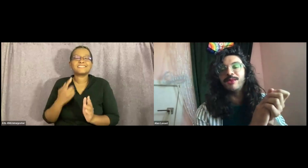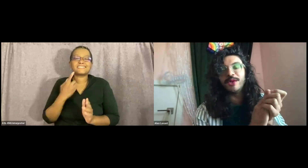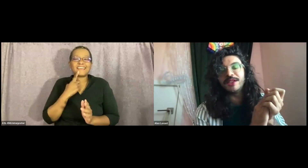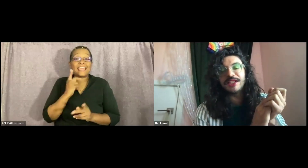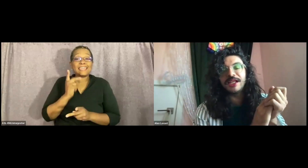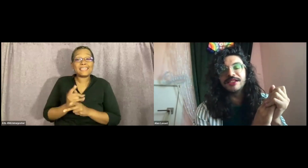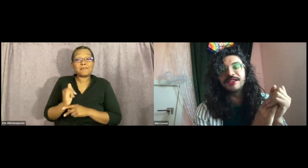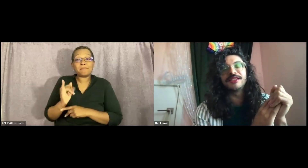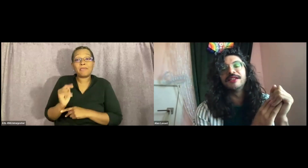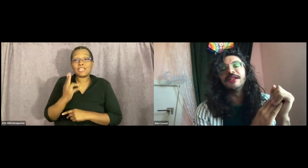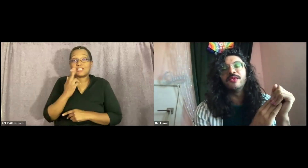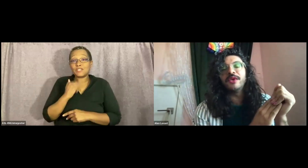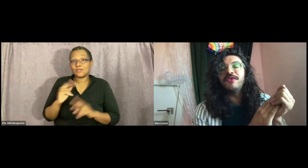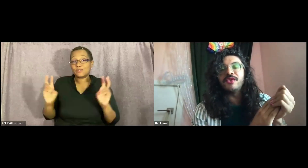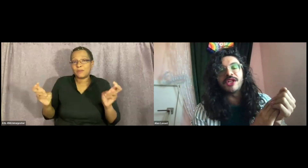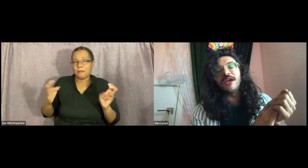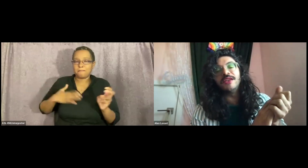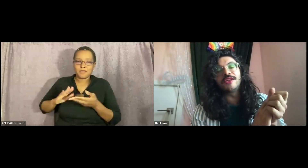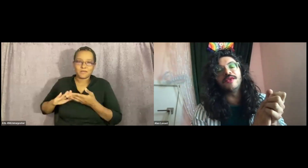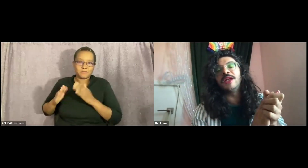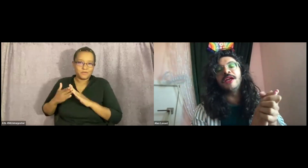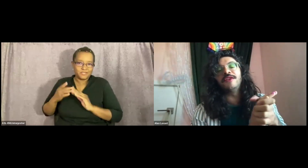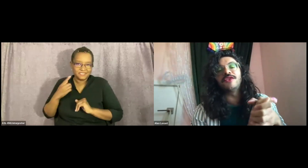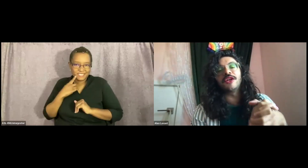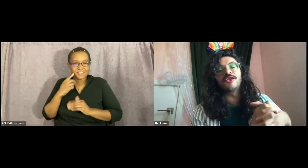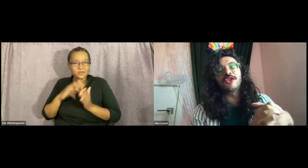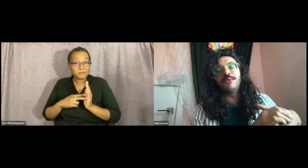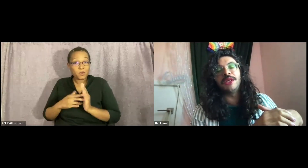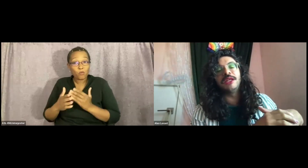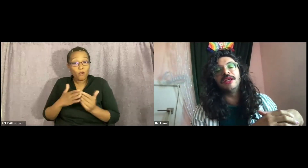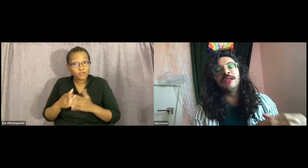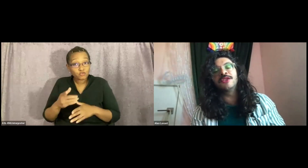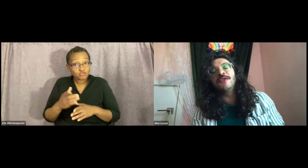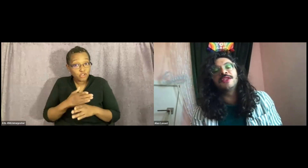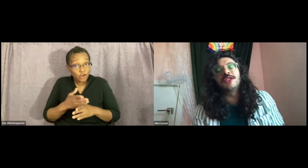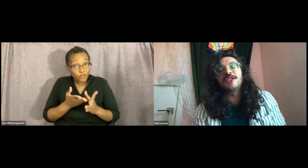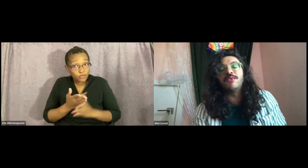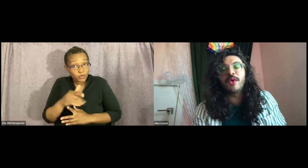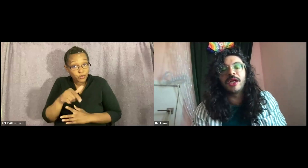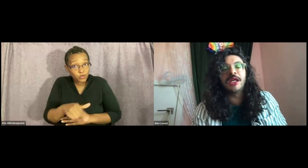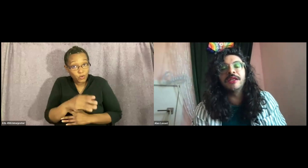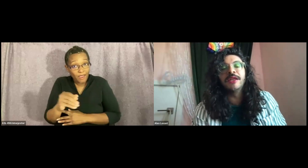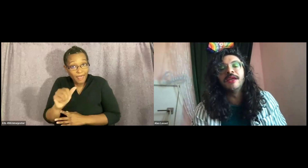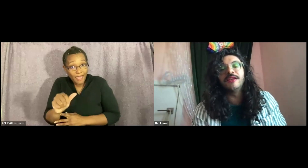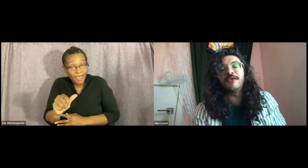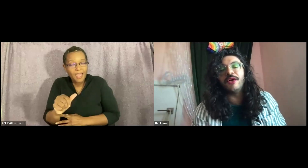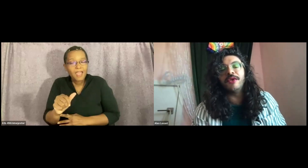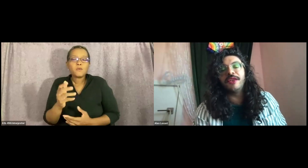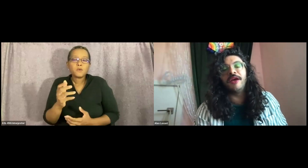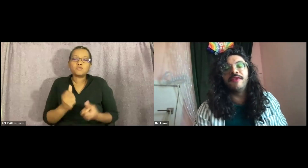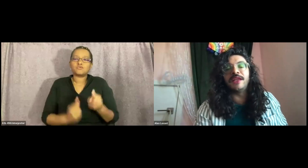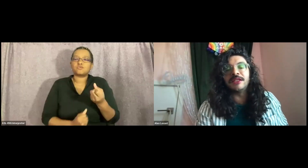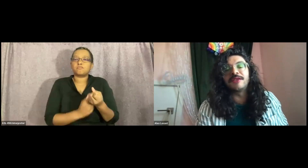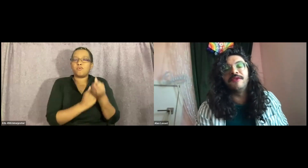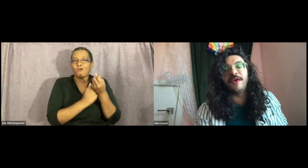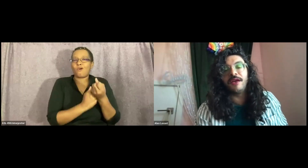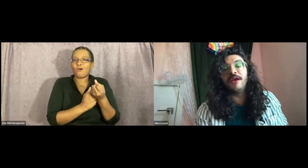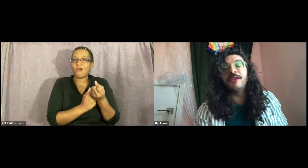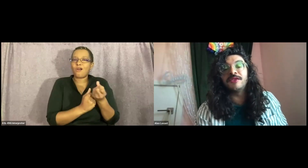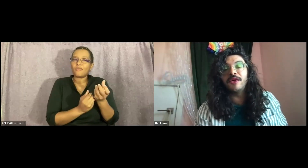as my community says. Whatever you share in the Q&A feature should be in service to supporting the growth of